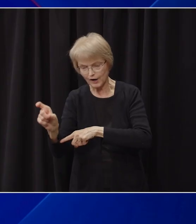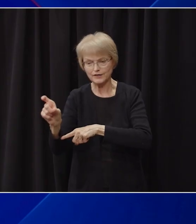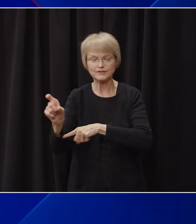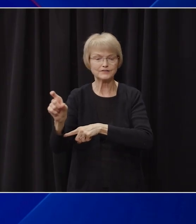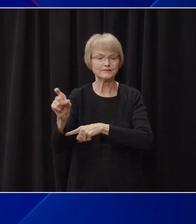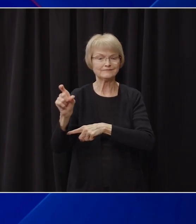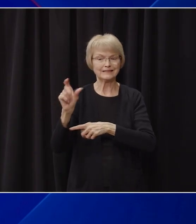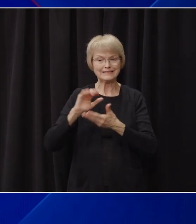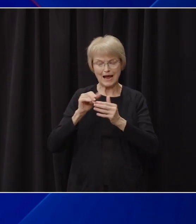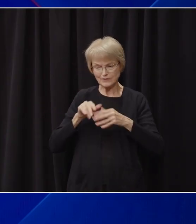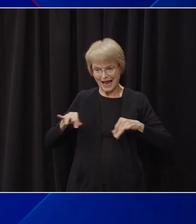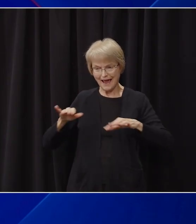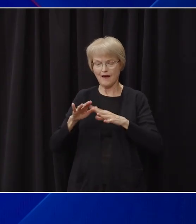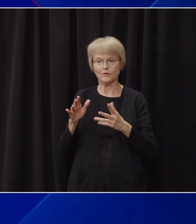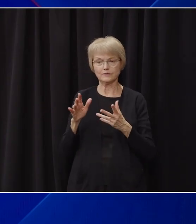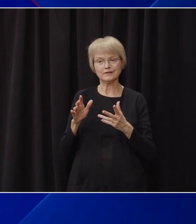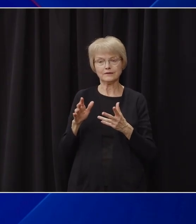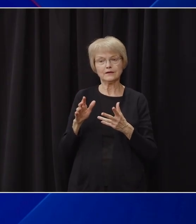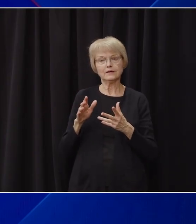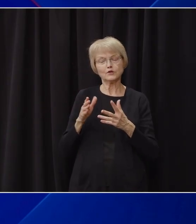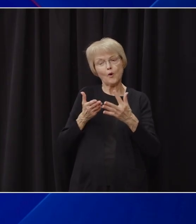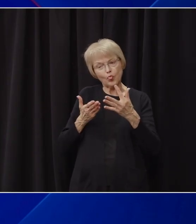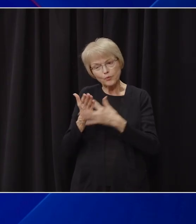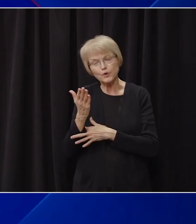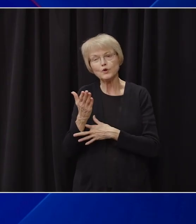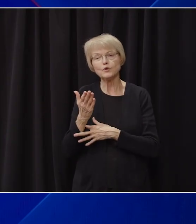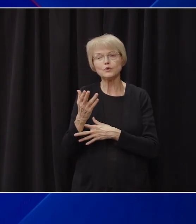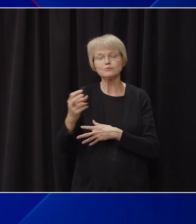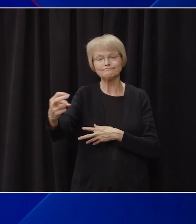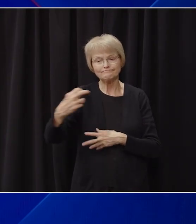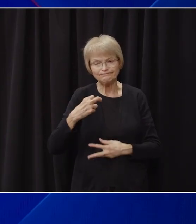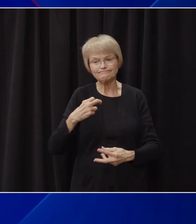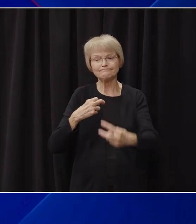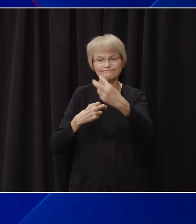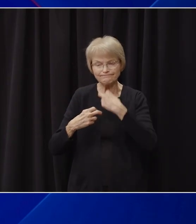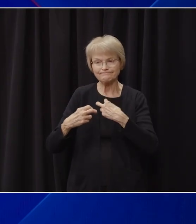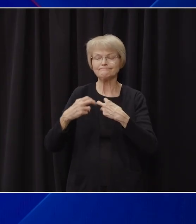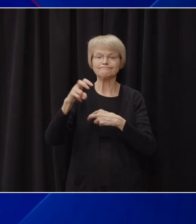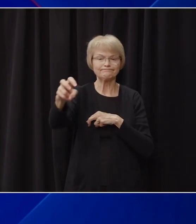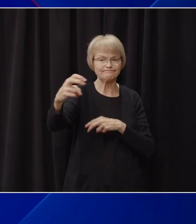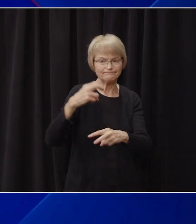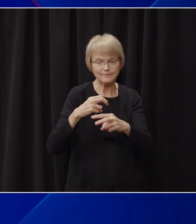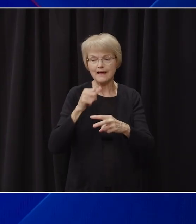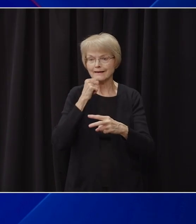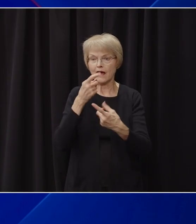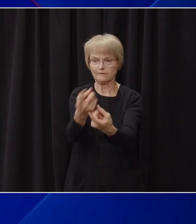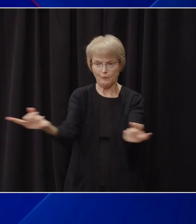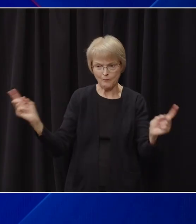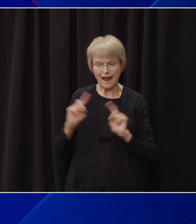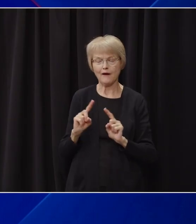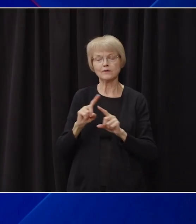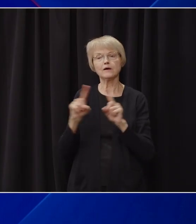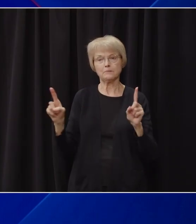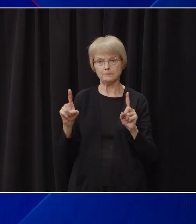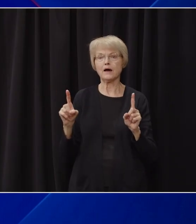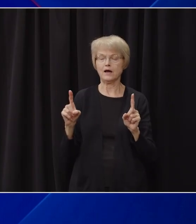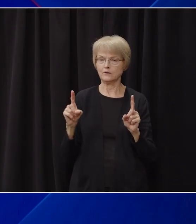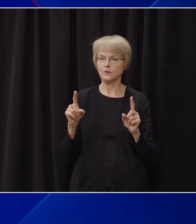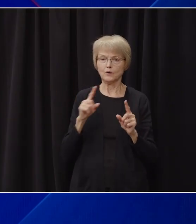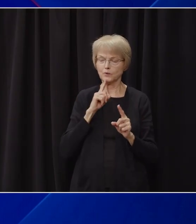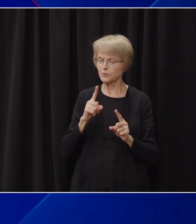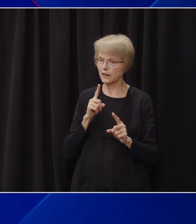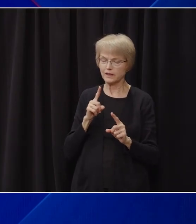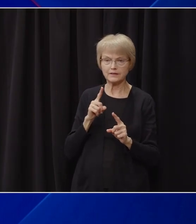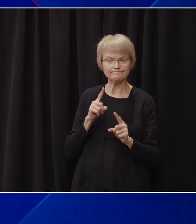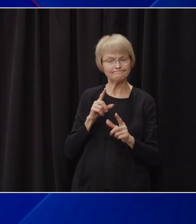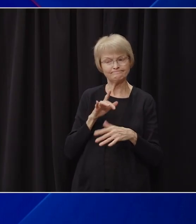grounds without having to walk around the building. It was the most equitable thing to do. But we spent a lot of time focusing on the